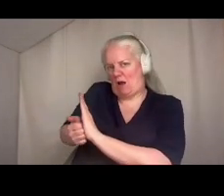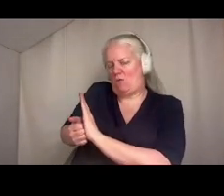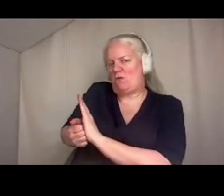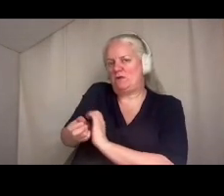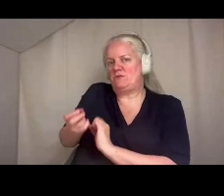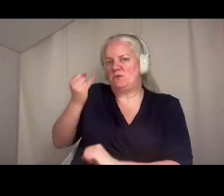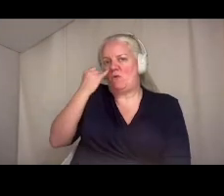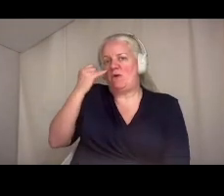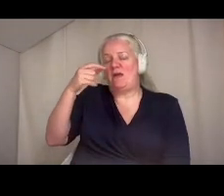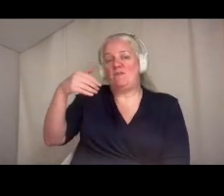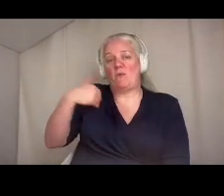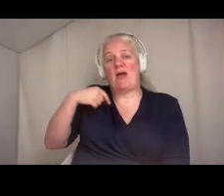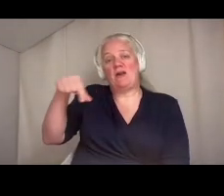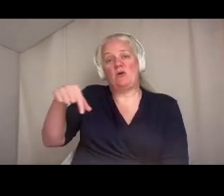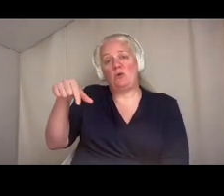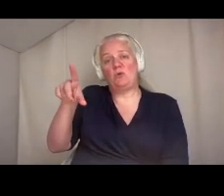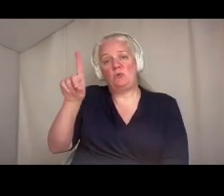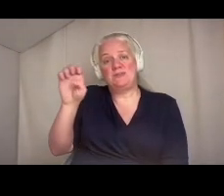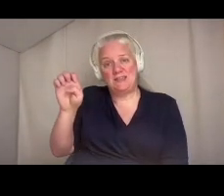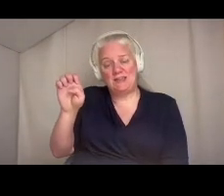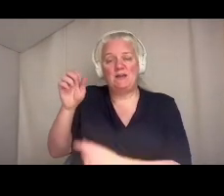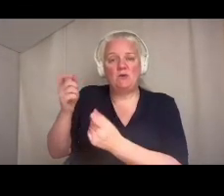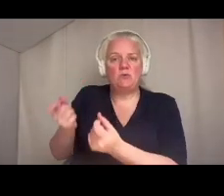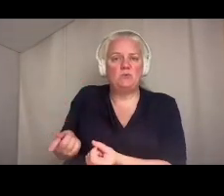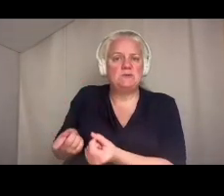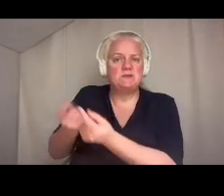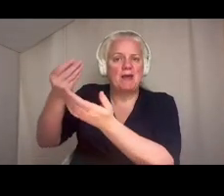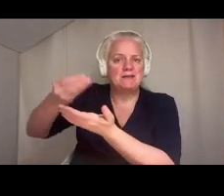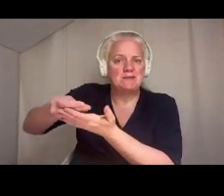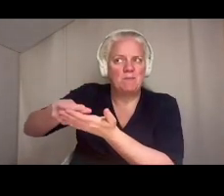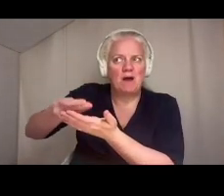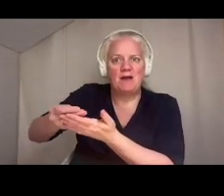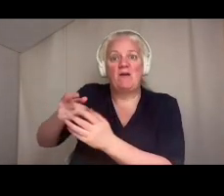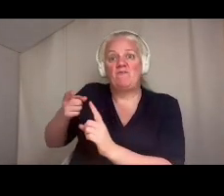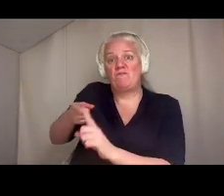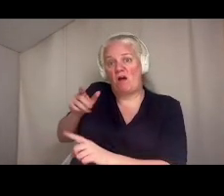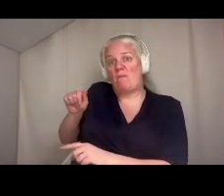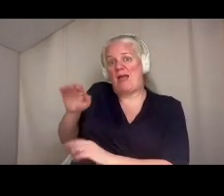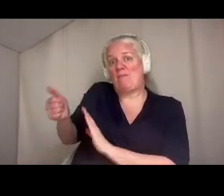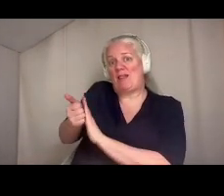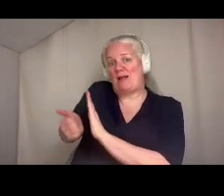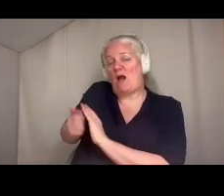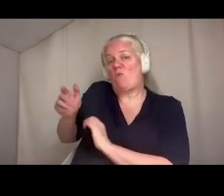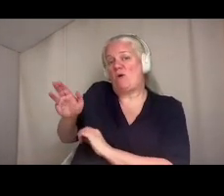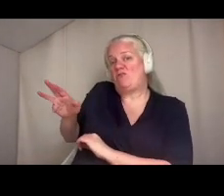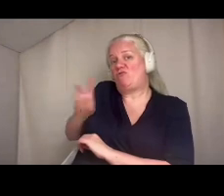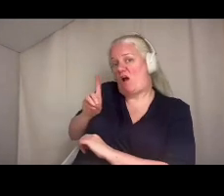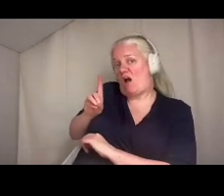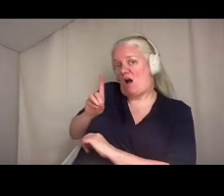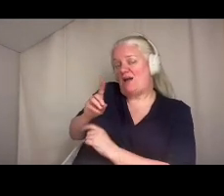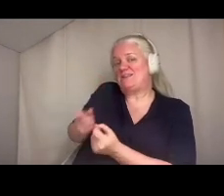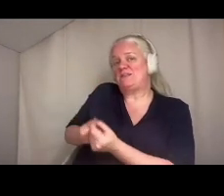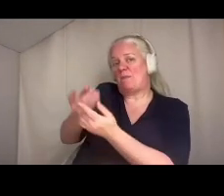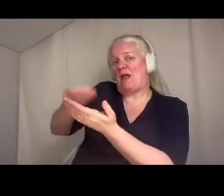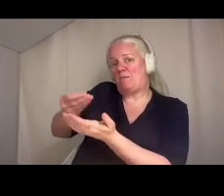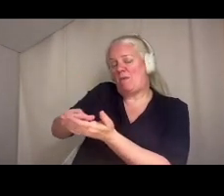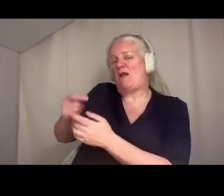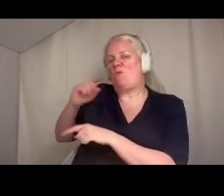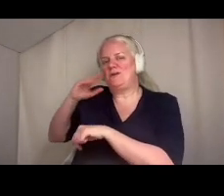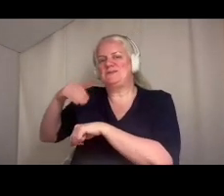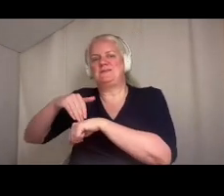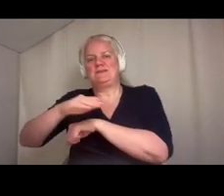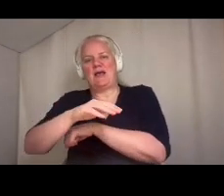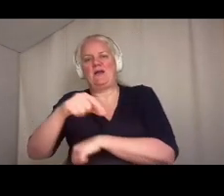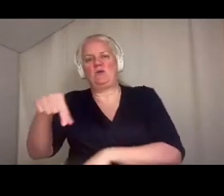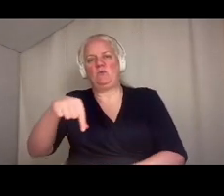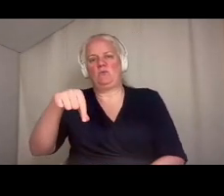a QDE, you spent some money out of your ABLE account, you will get a copy of a 1099 QA